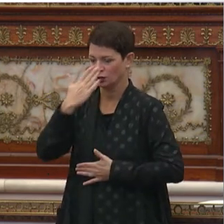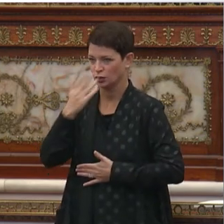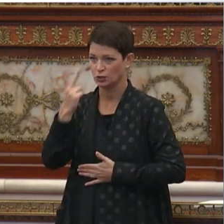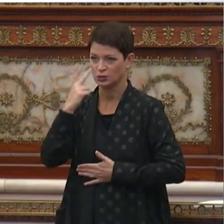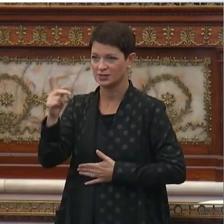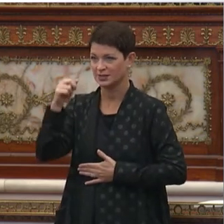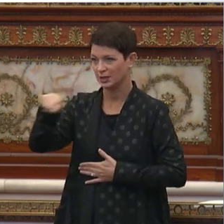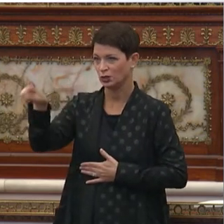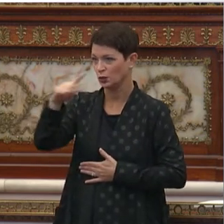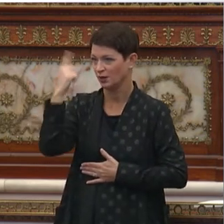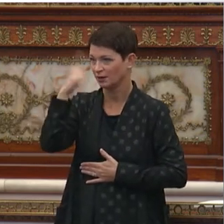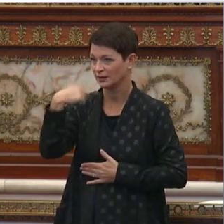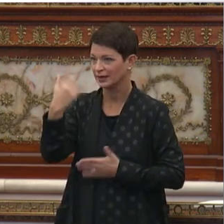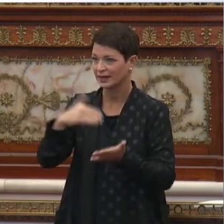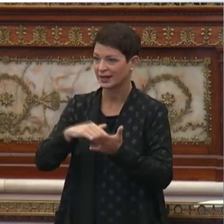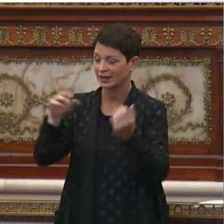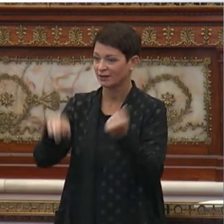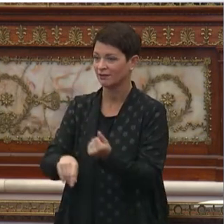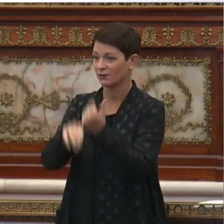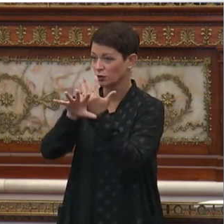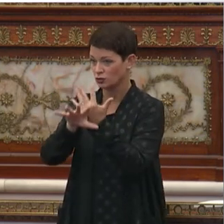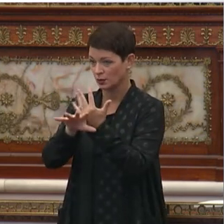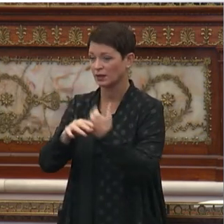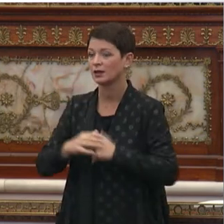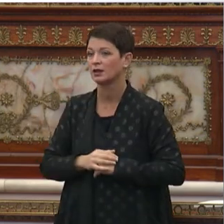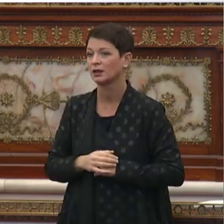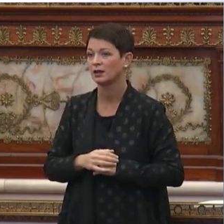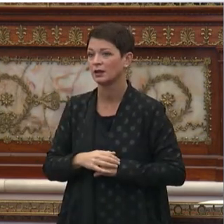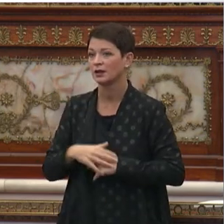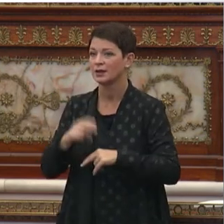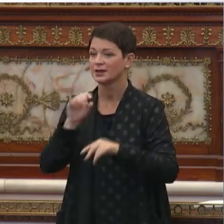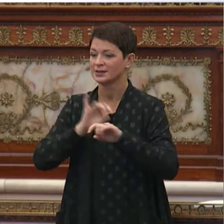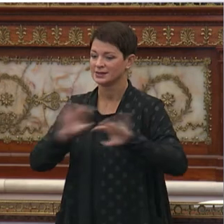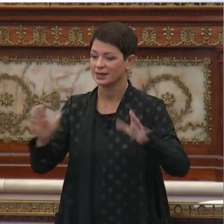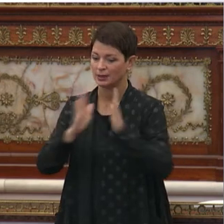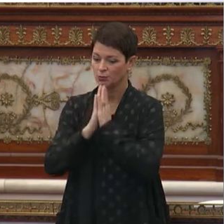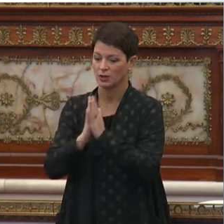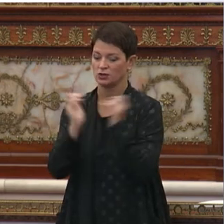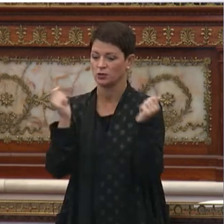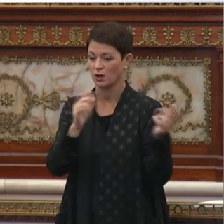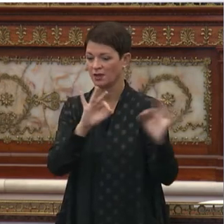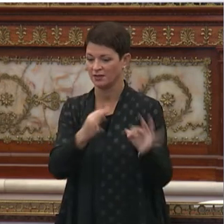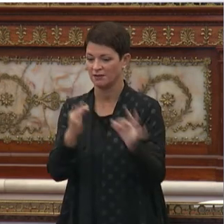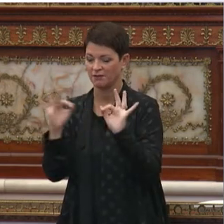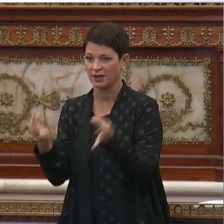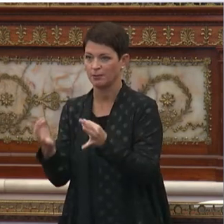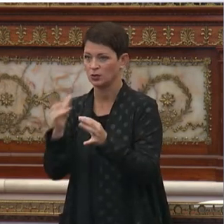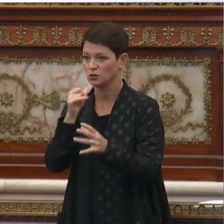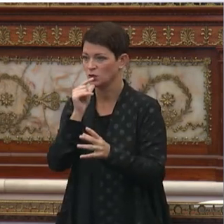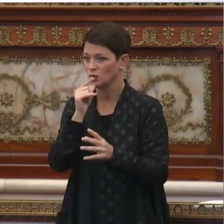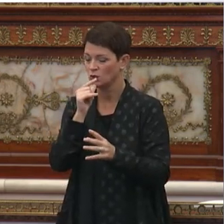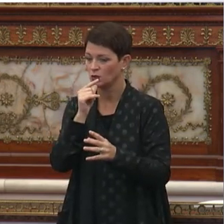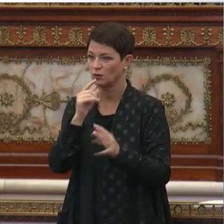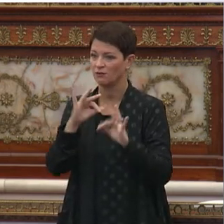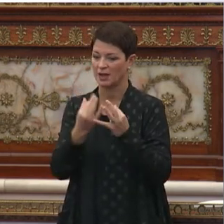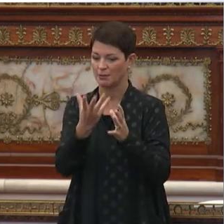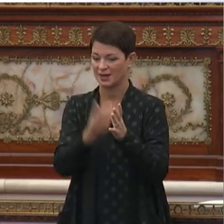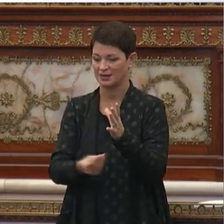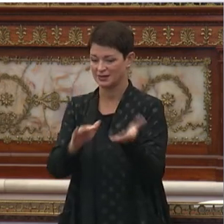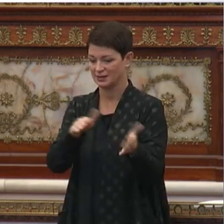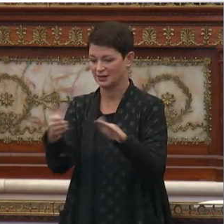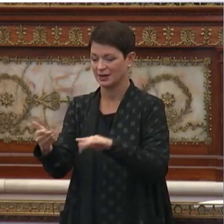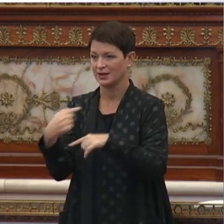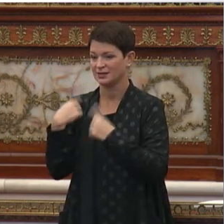my colleagues virtually. Sending prayers out to all the families who have lost loved ones to senseless